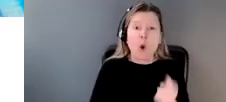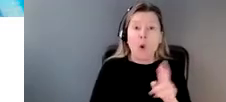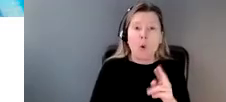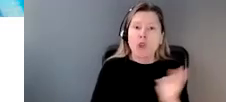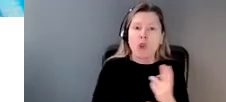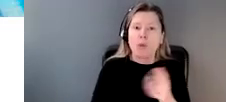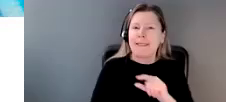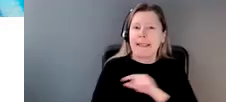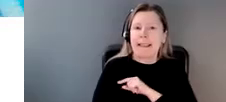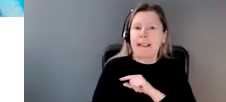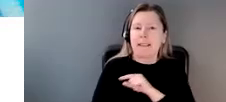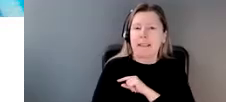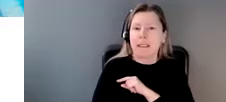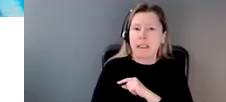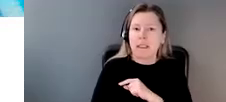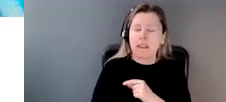get something you want.